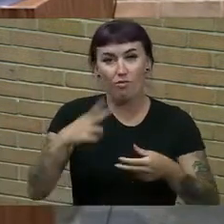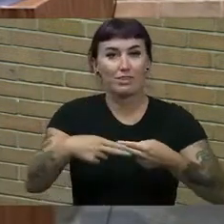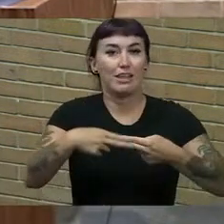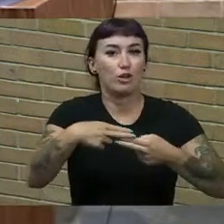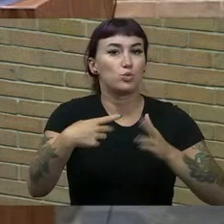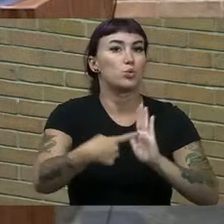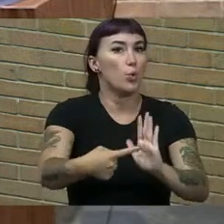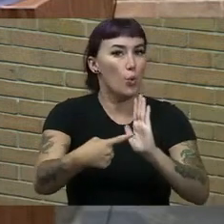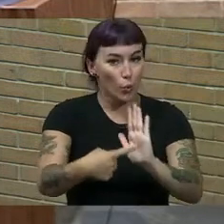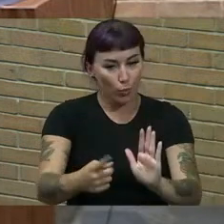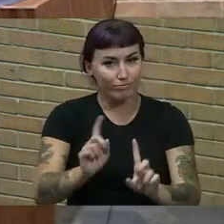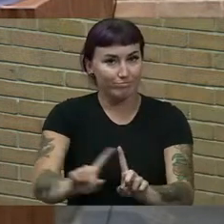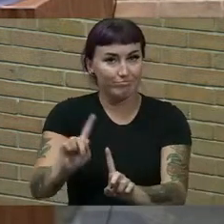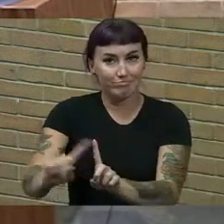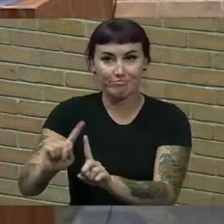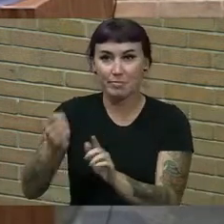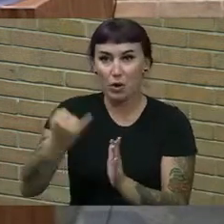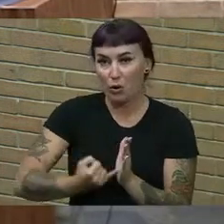slideshow.